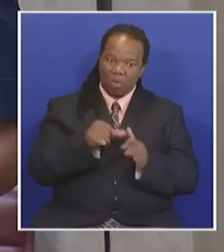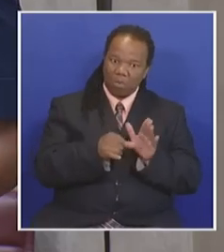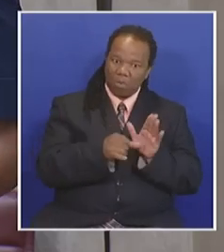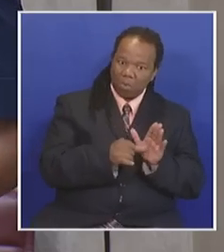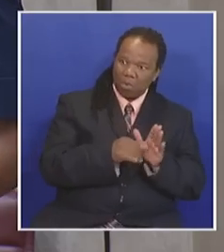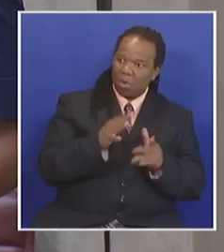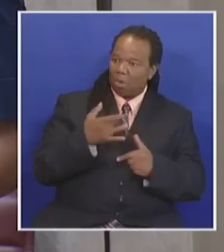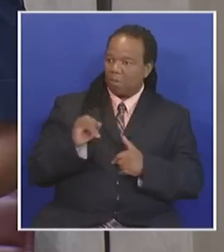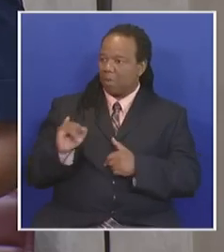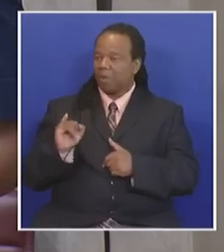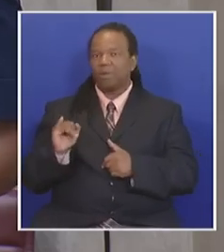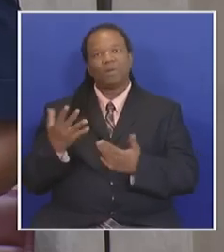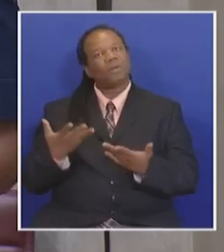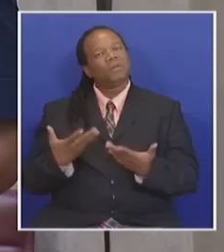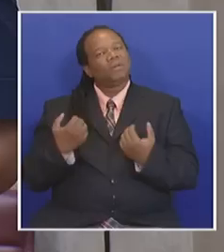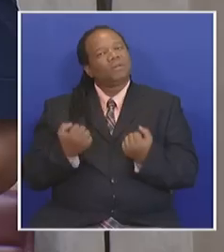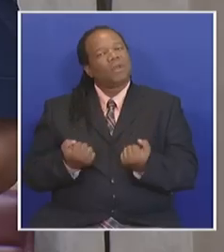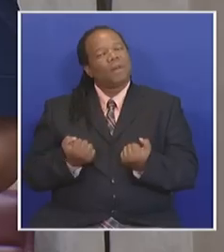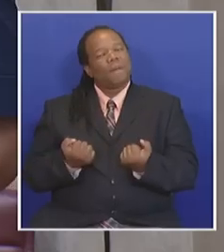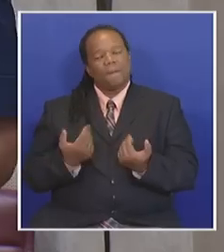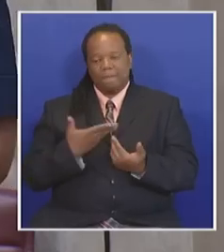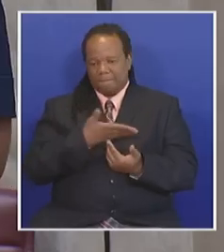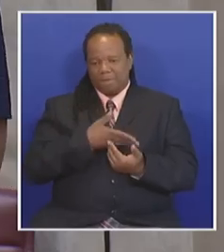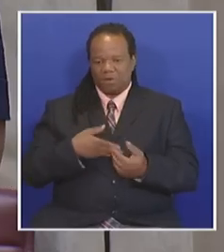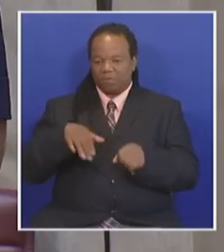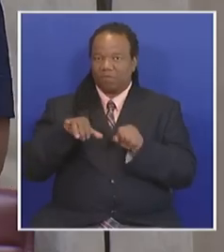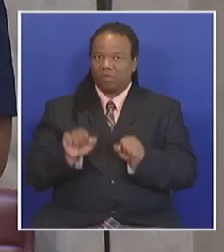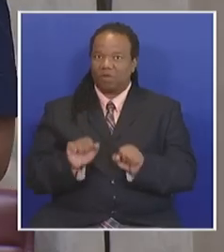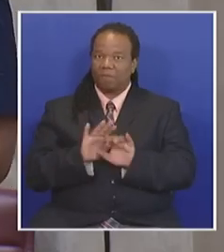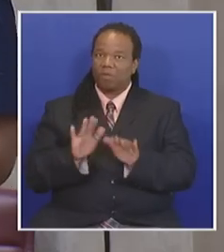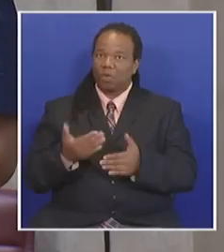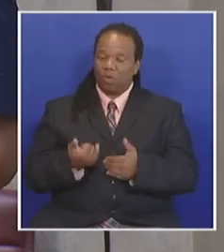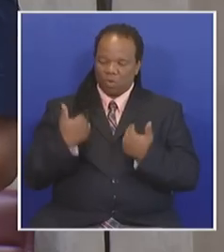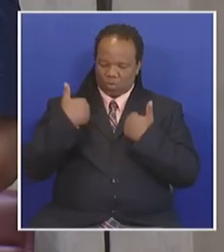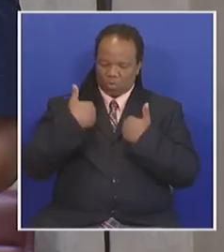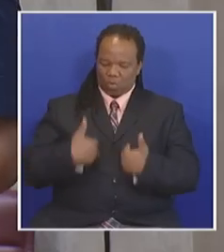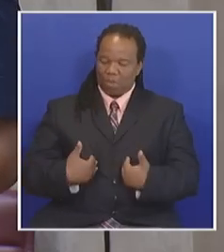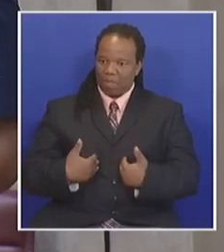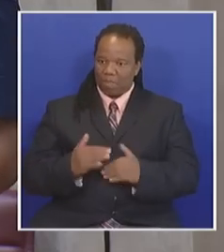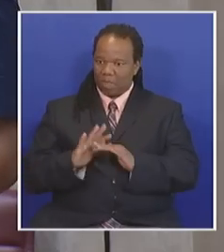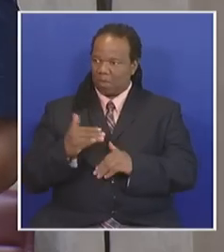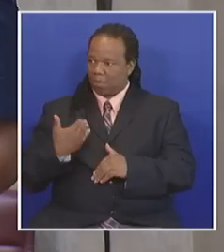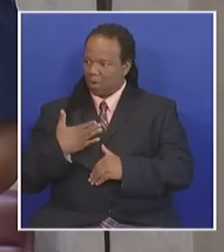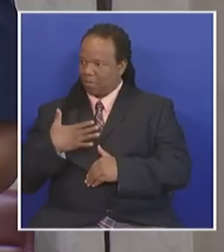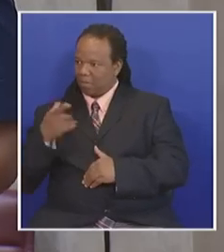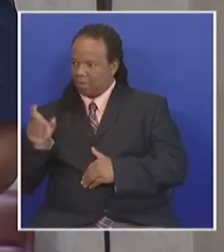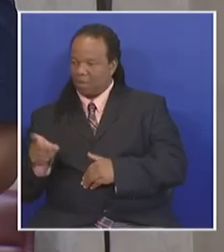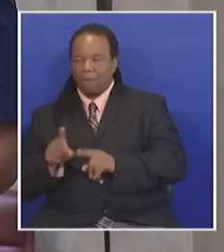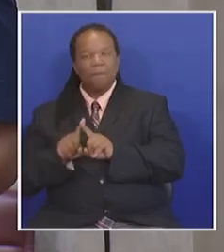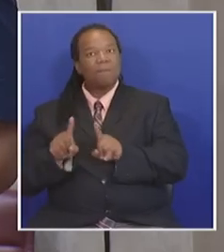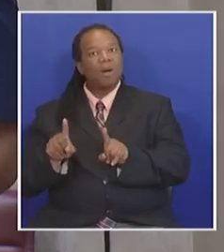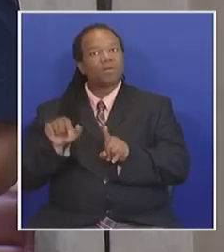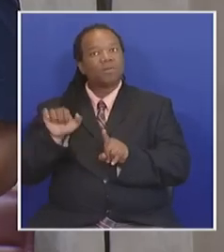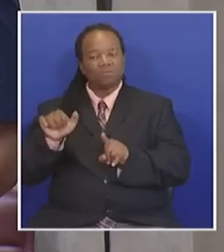difficult, however, Madam Chairperson, is that human antipathies between people seldom remain at the cooperative,